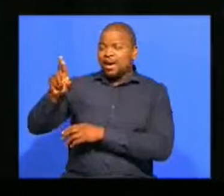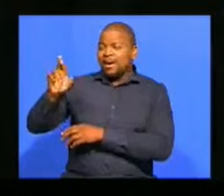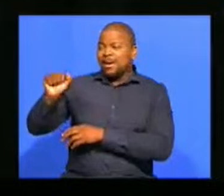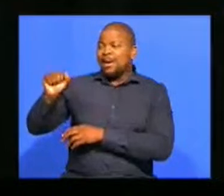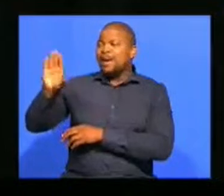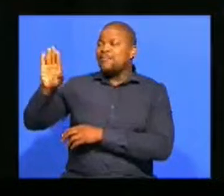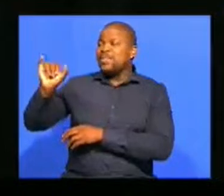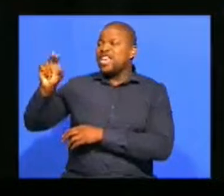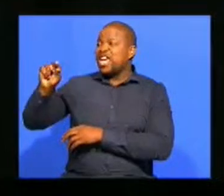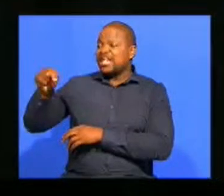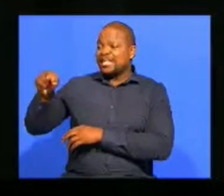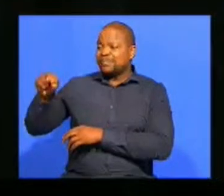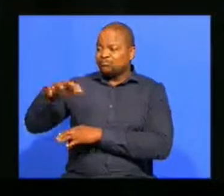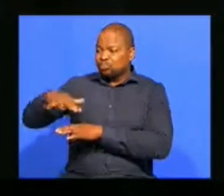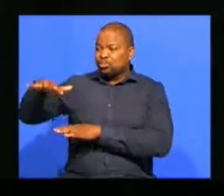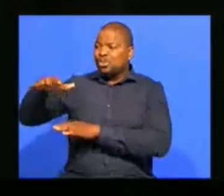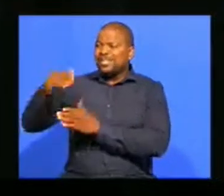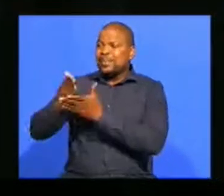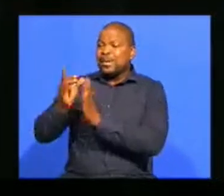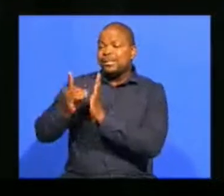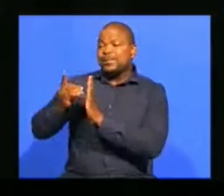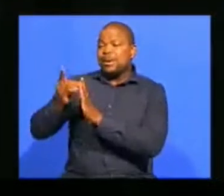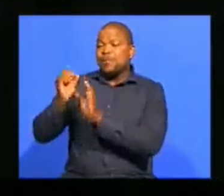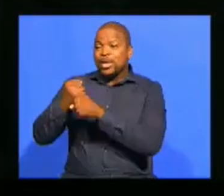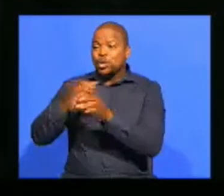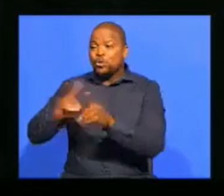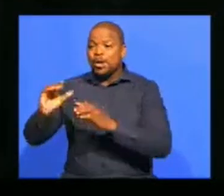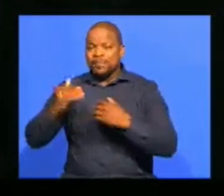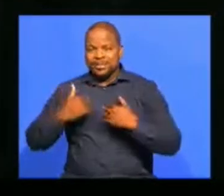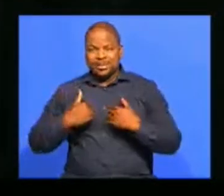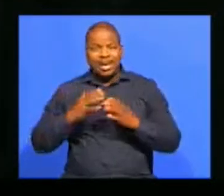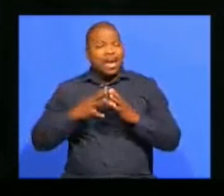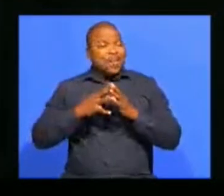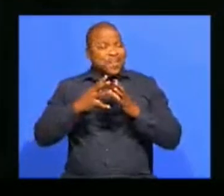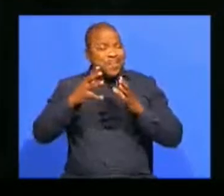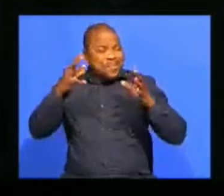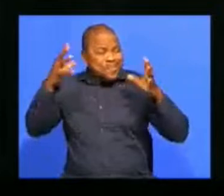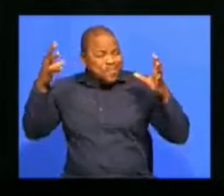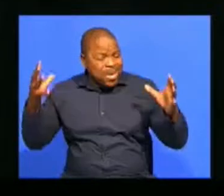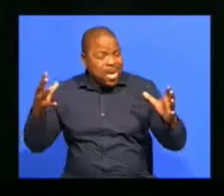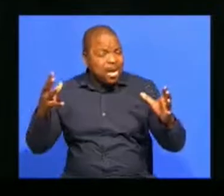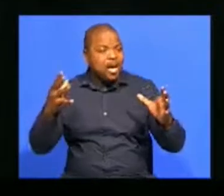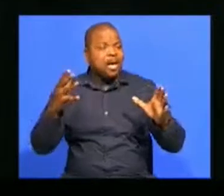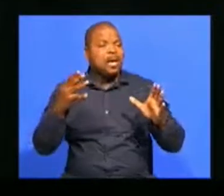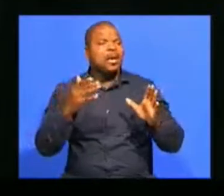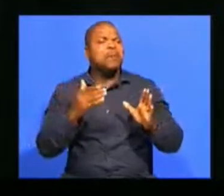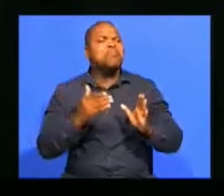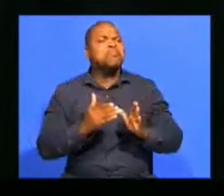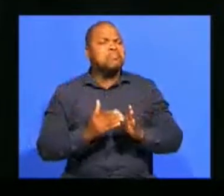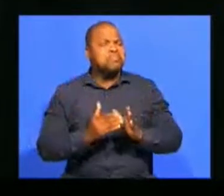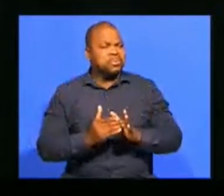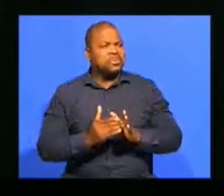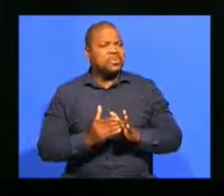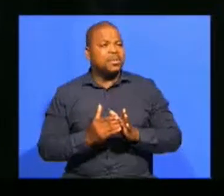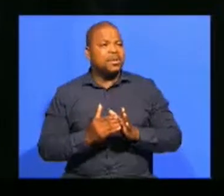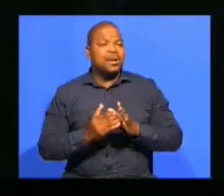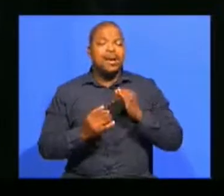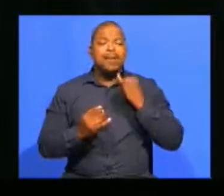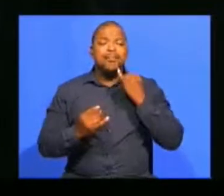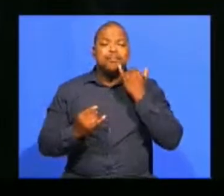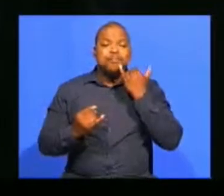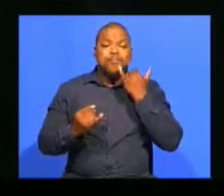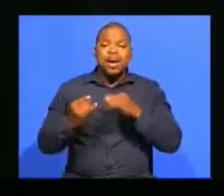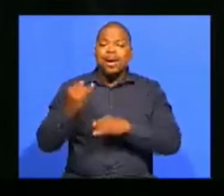on the recent developments, the biggest of which has been the